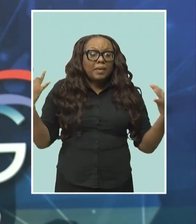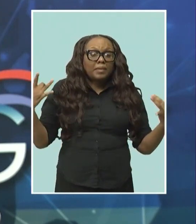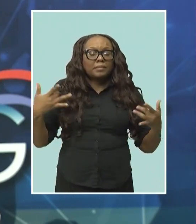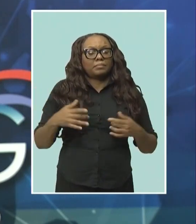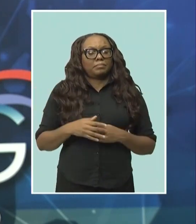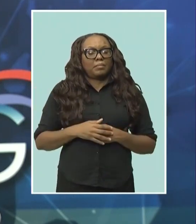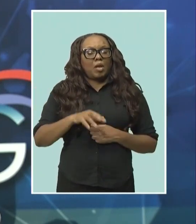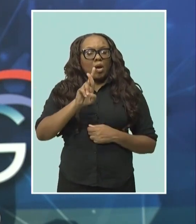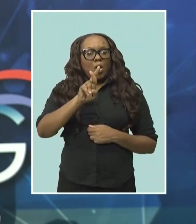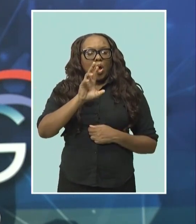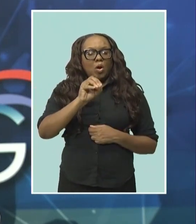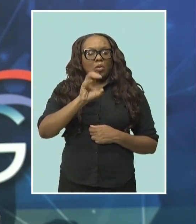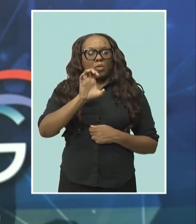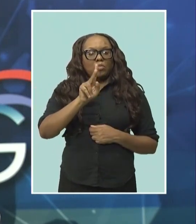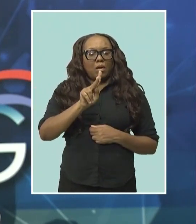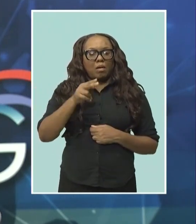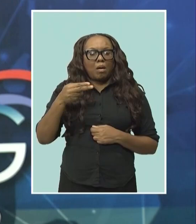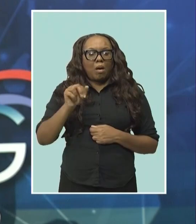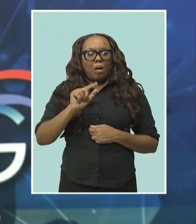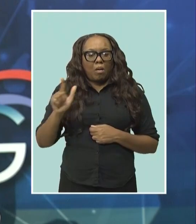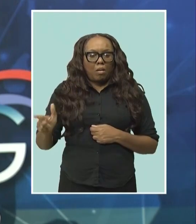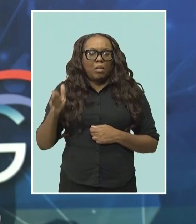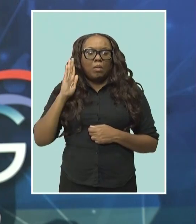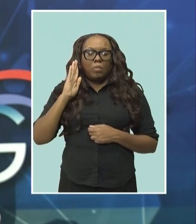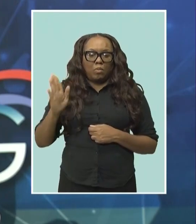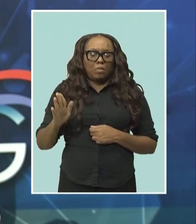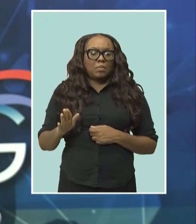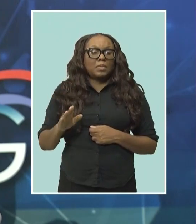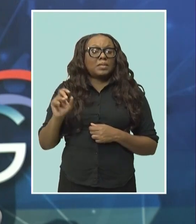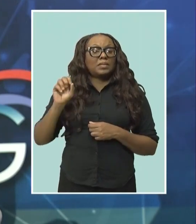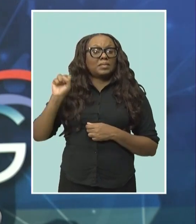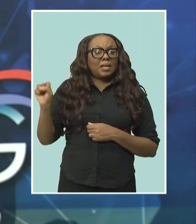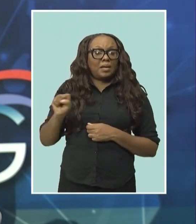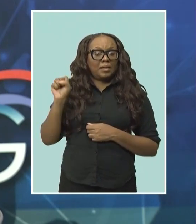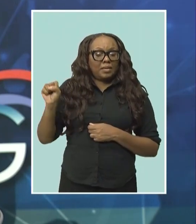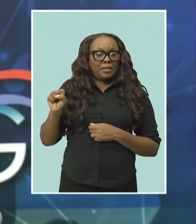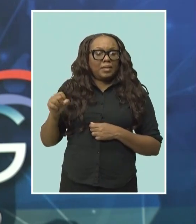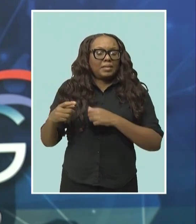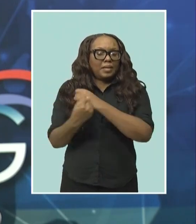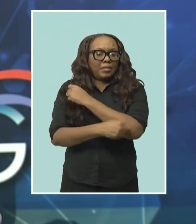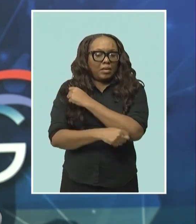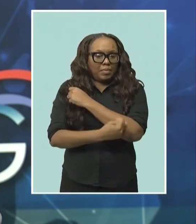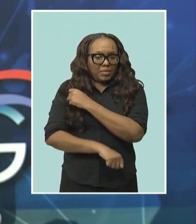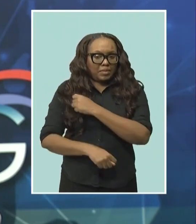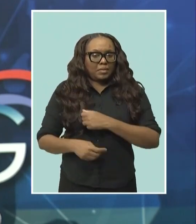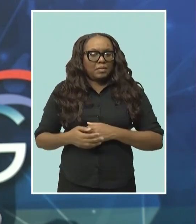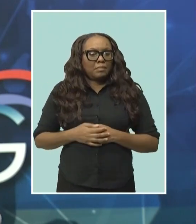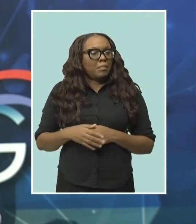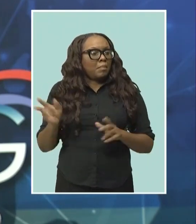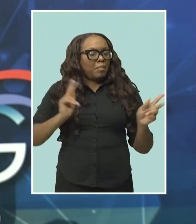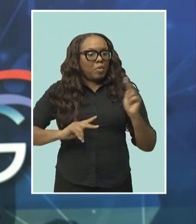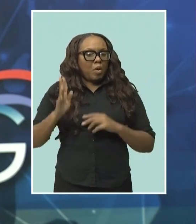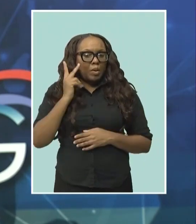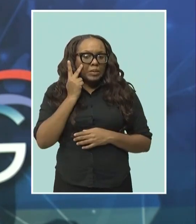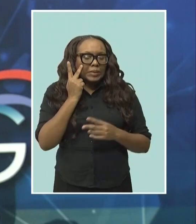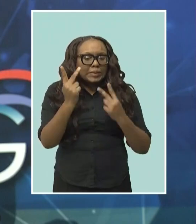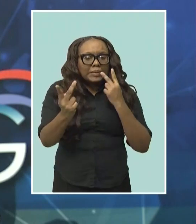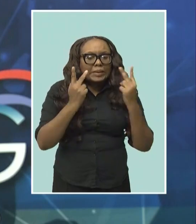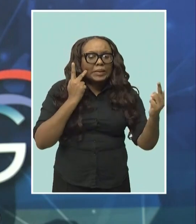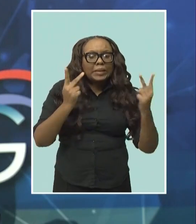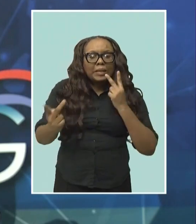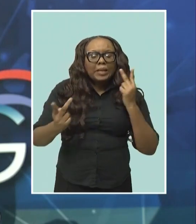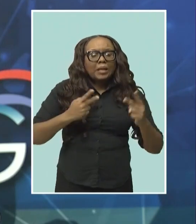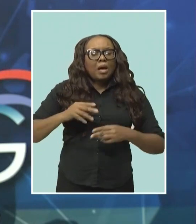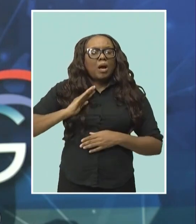and International Fair, is set for Saturday at Rock Hall, St. Thomas. During the event, patrons will be exposed to the rich diversity of